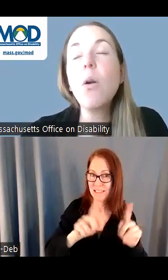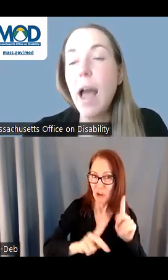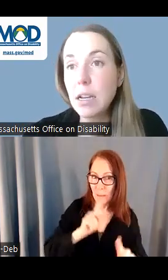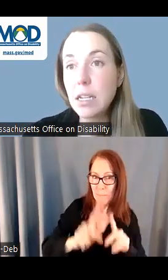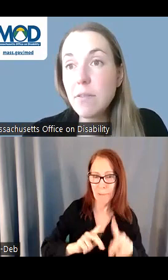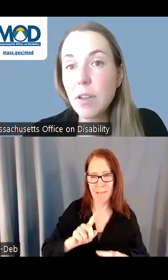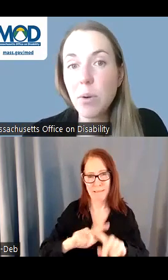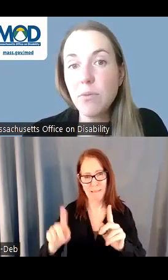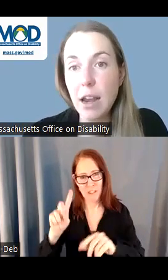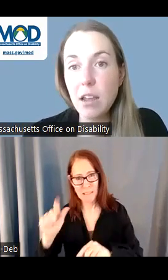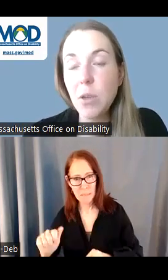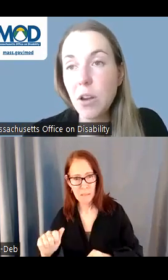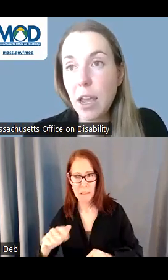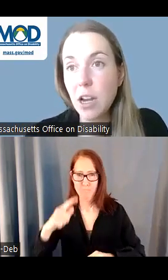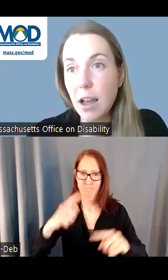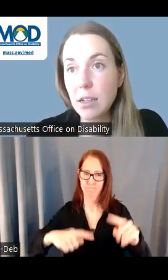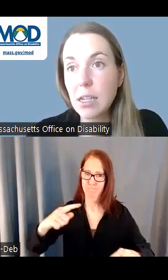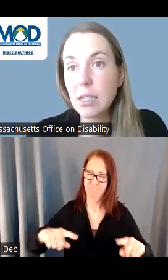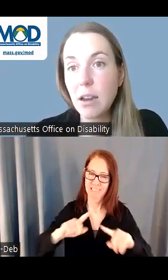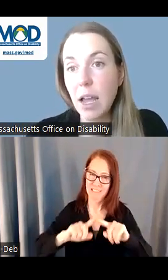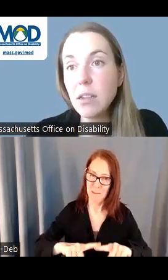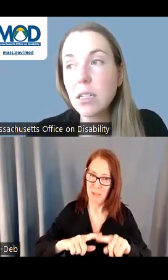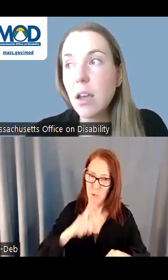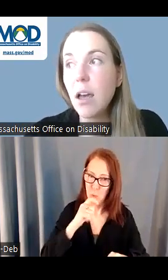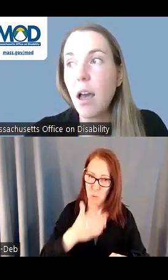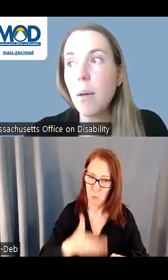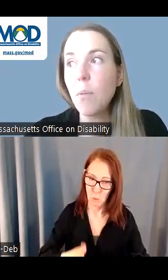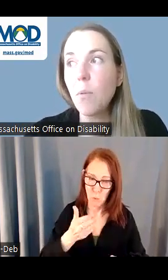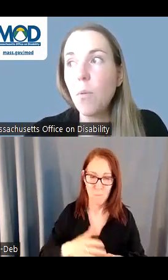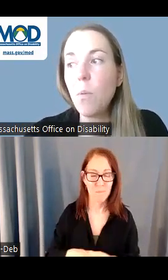be proactive in providing communication access at events.